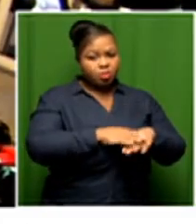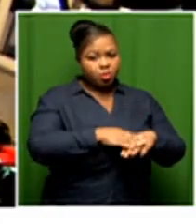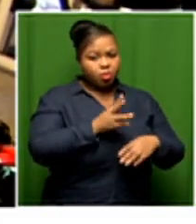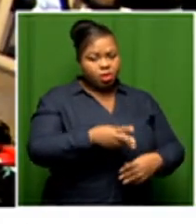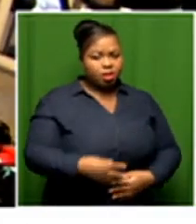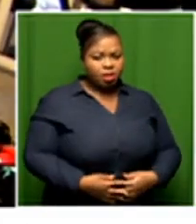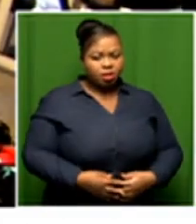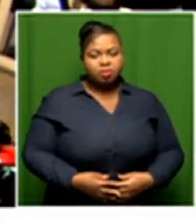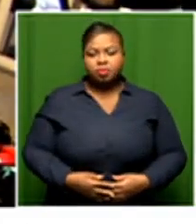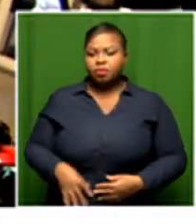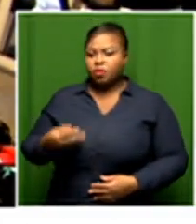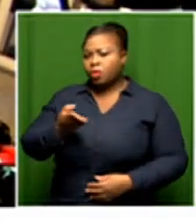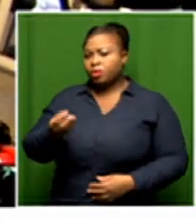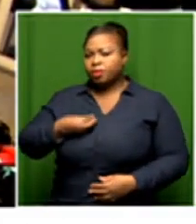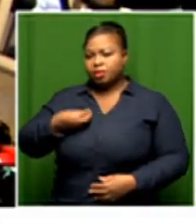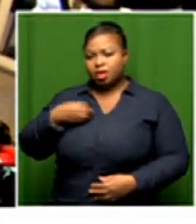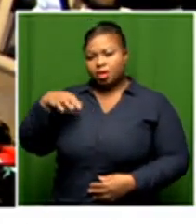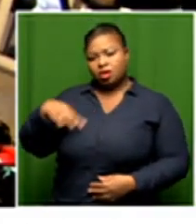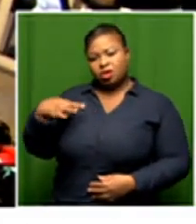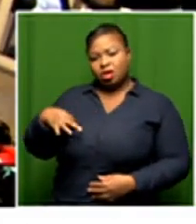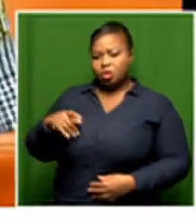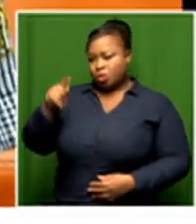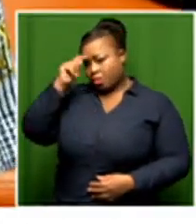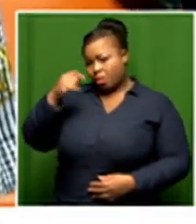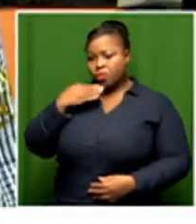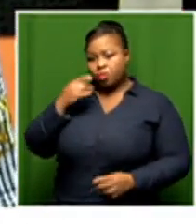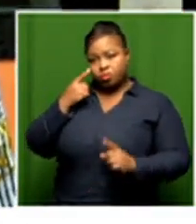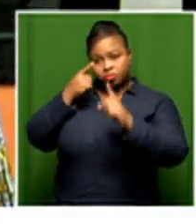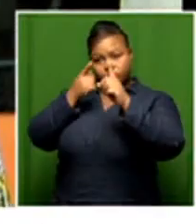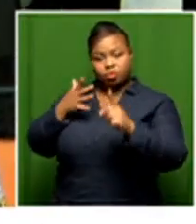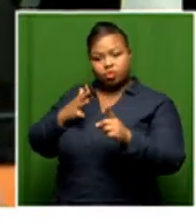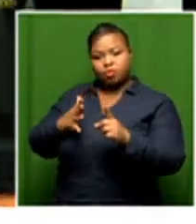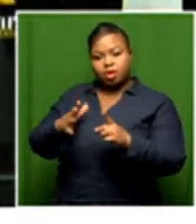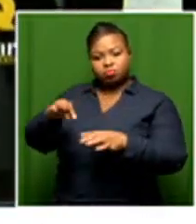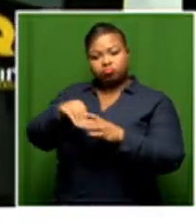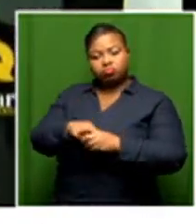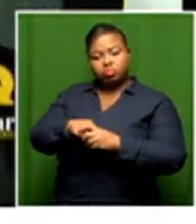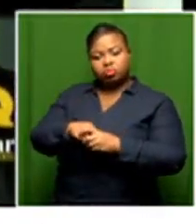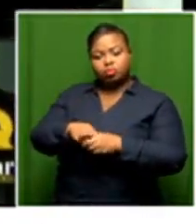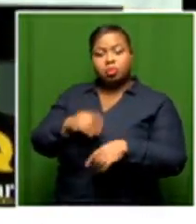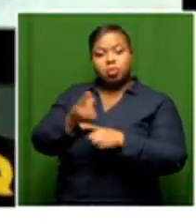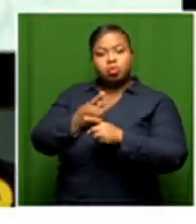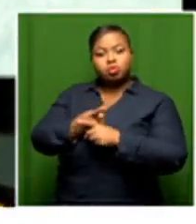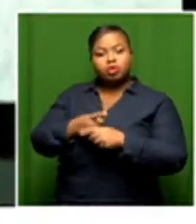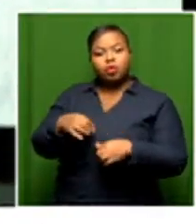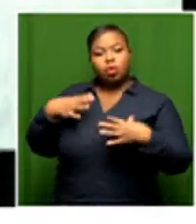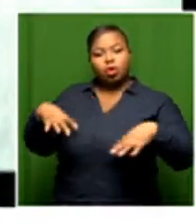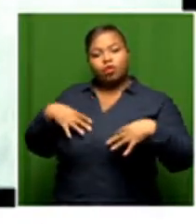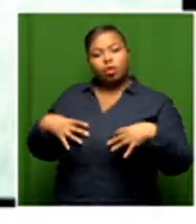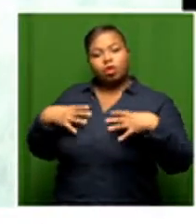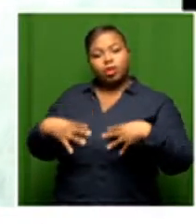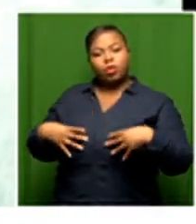lastly, for every young girl or young boy out there that has an intention to get into, or intentions rather, to get into the fashion